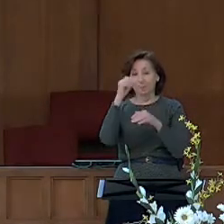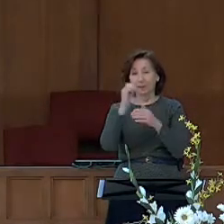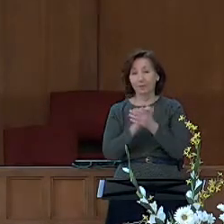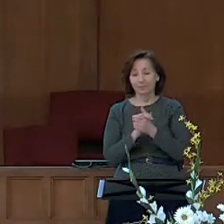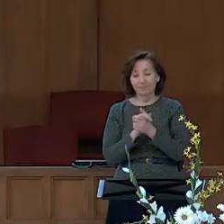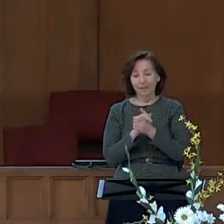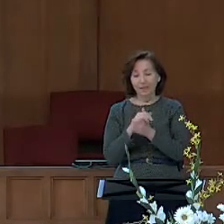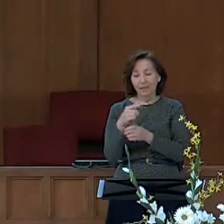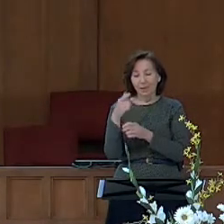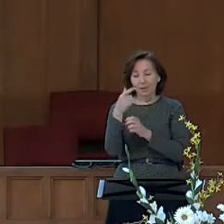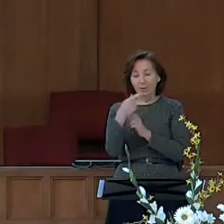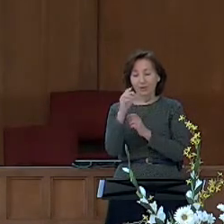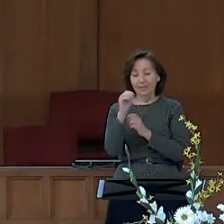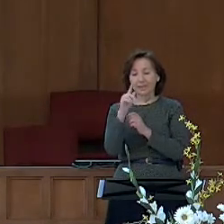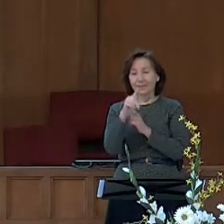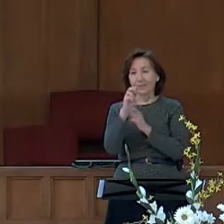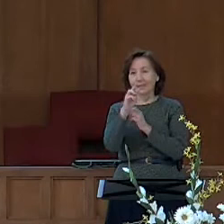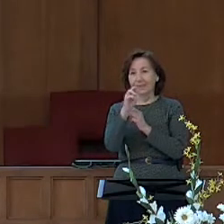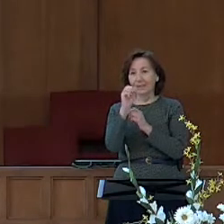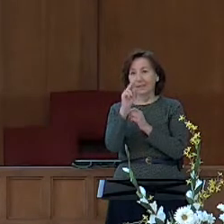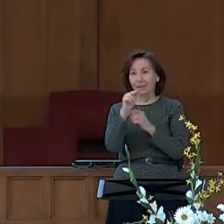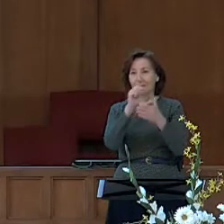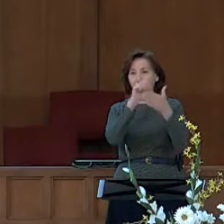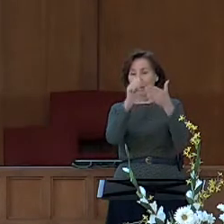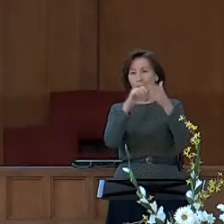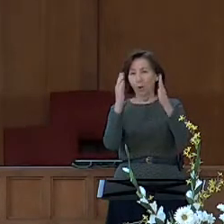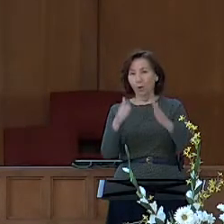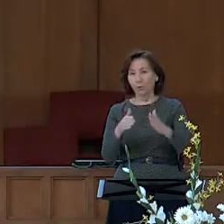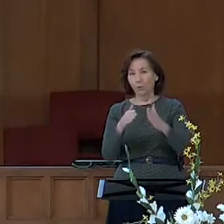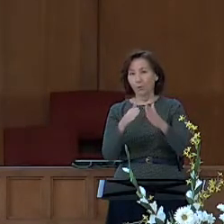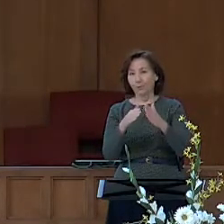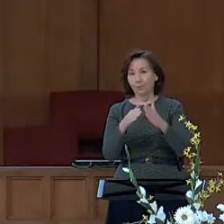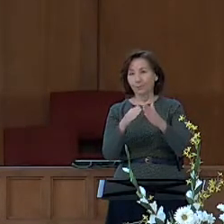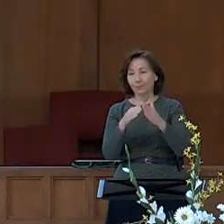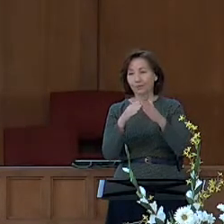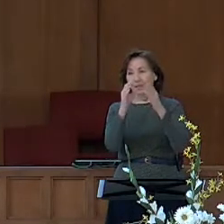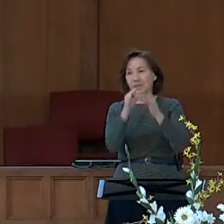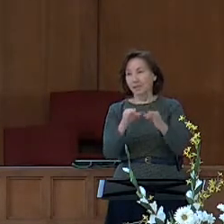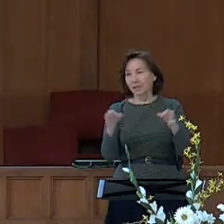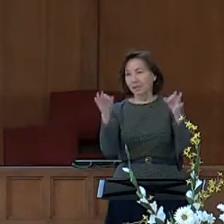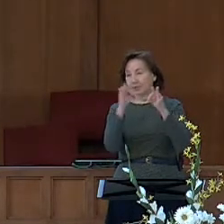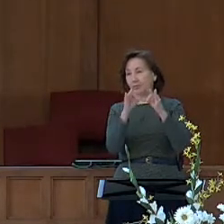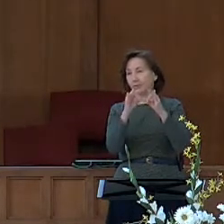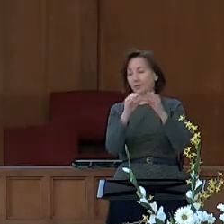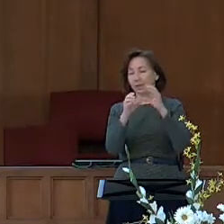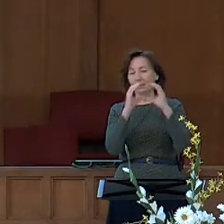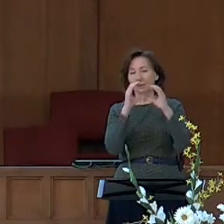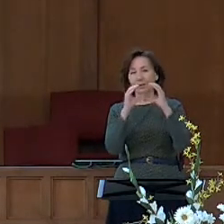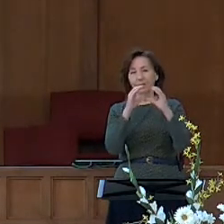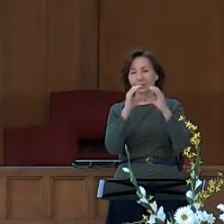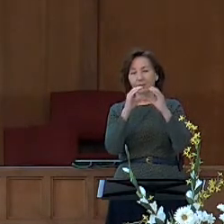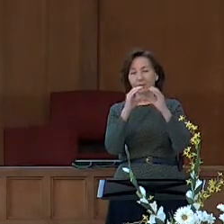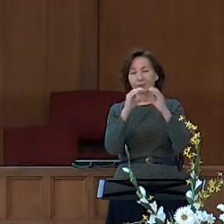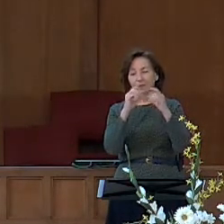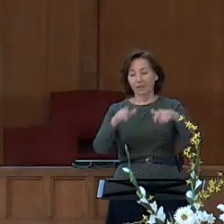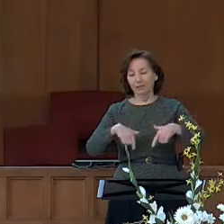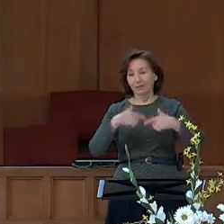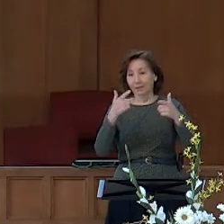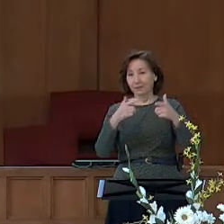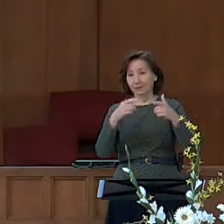authors of 8 Dates, Essential Conversations for a Lifetime of Love, they say